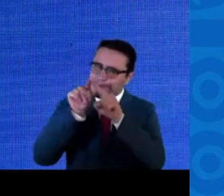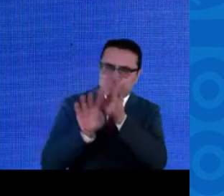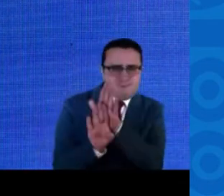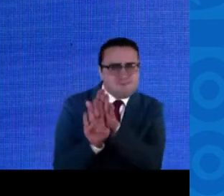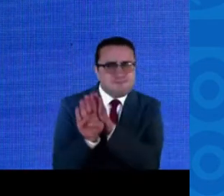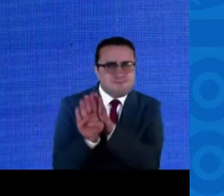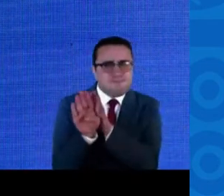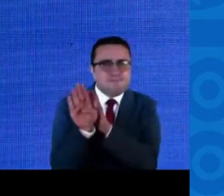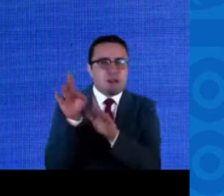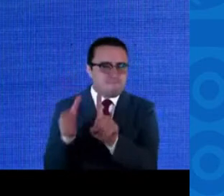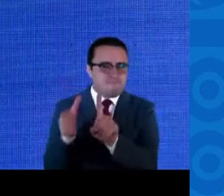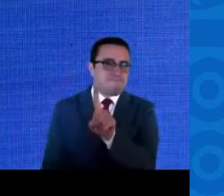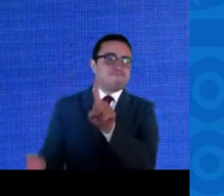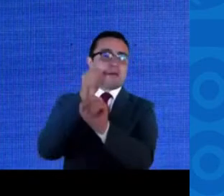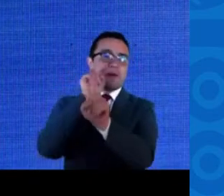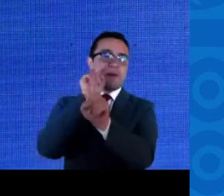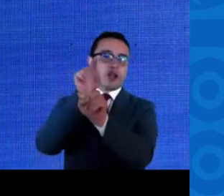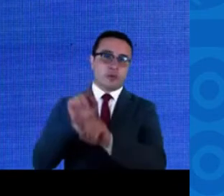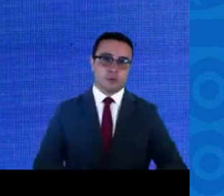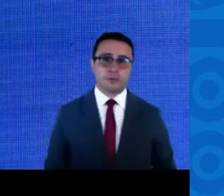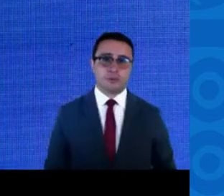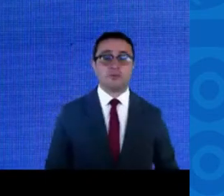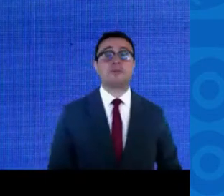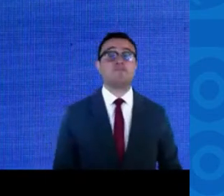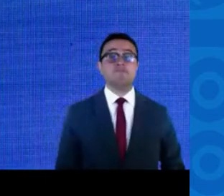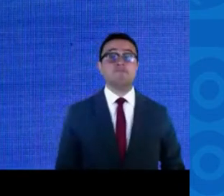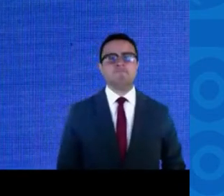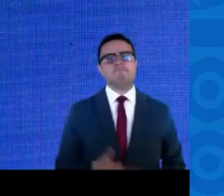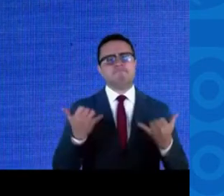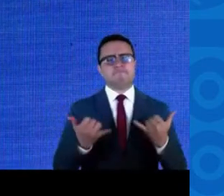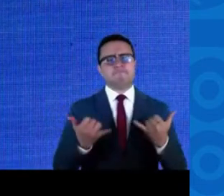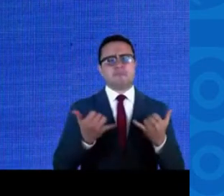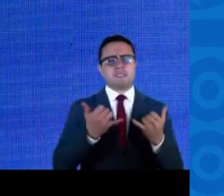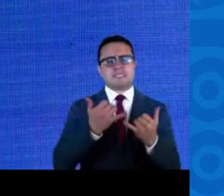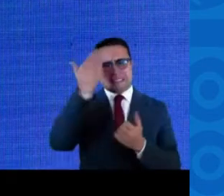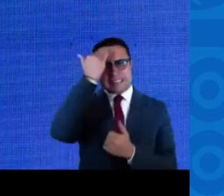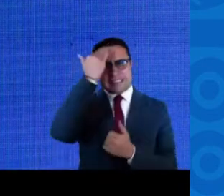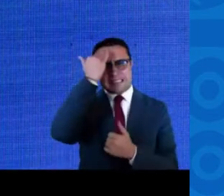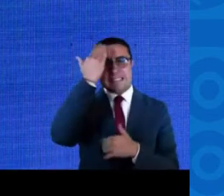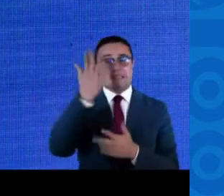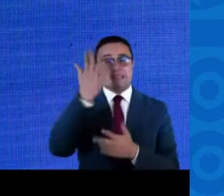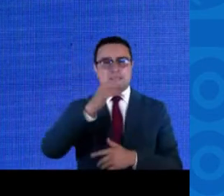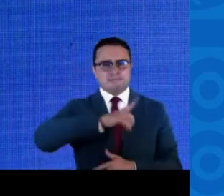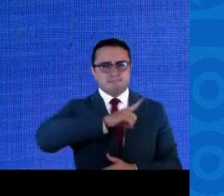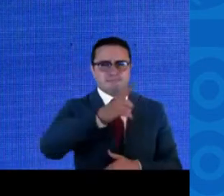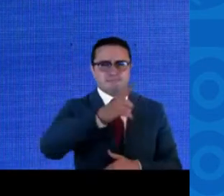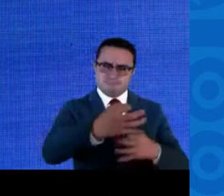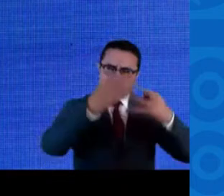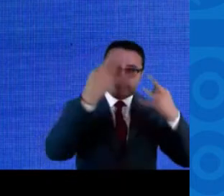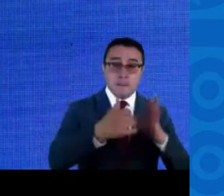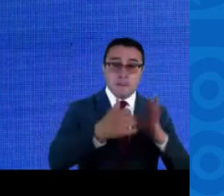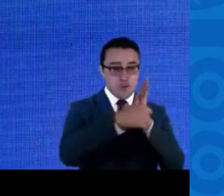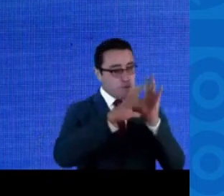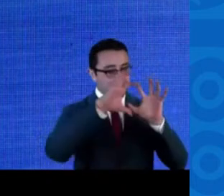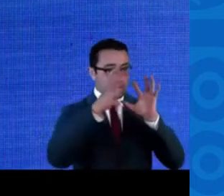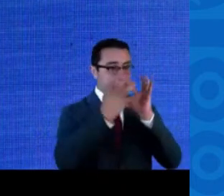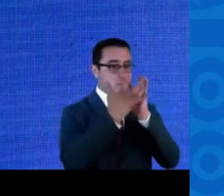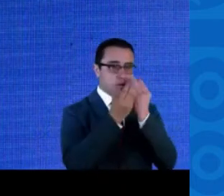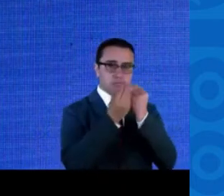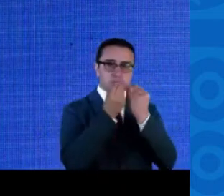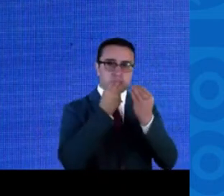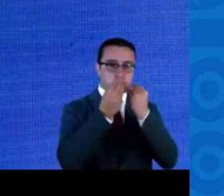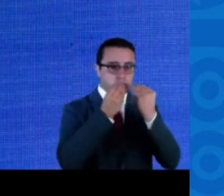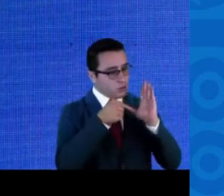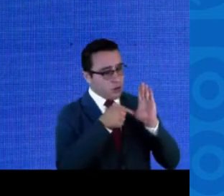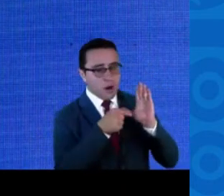this to happy success. I take this opportunity to acknowledge the commitment and the